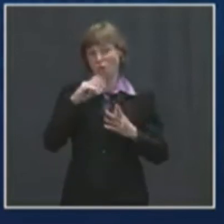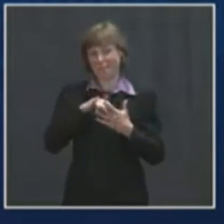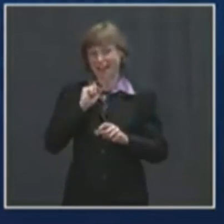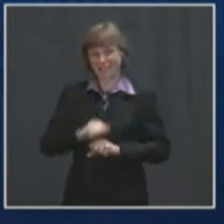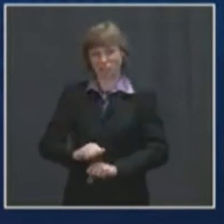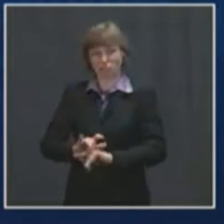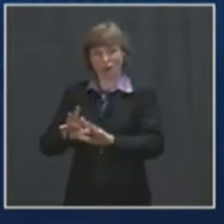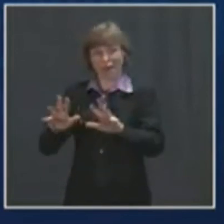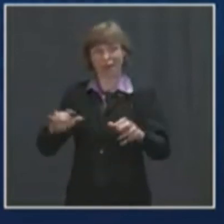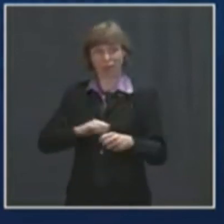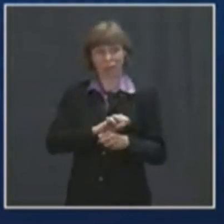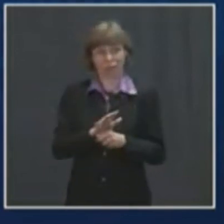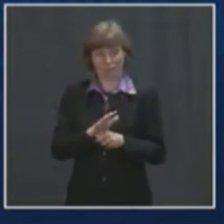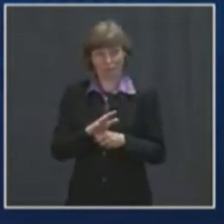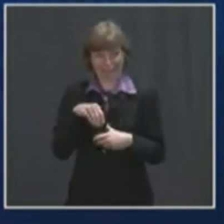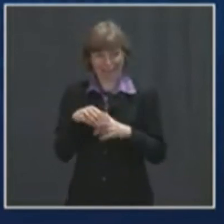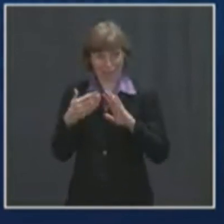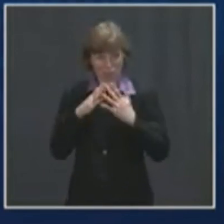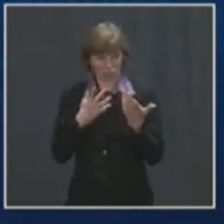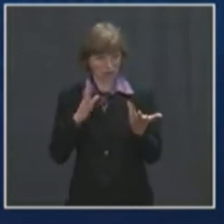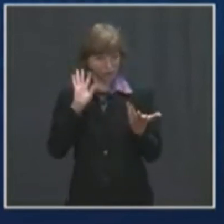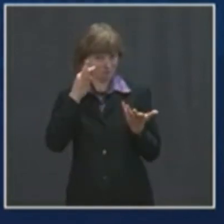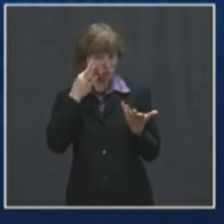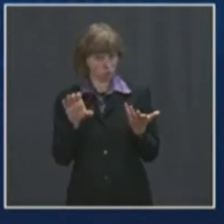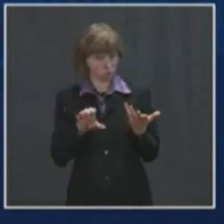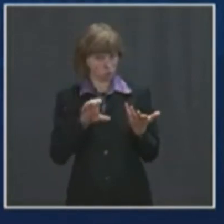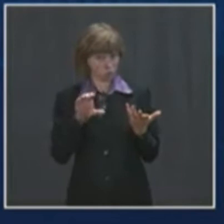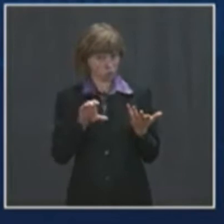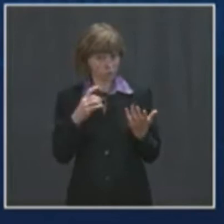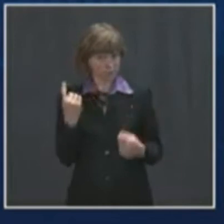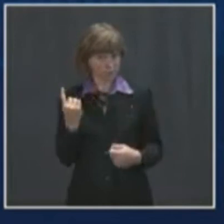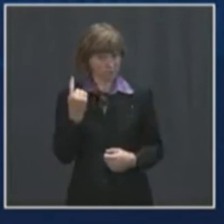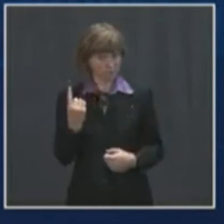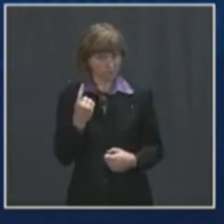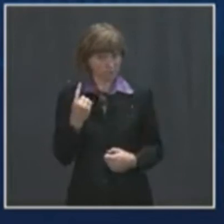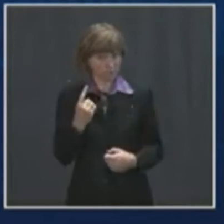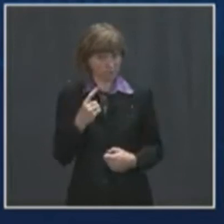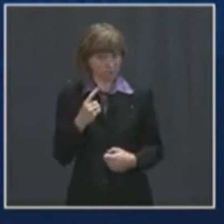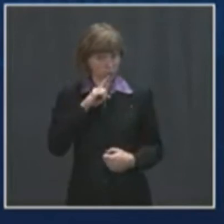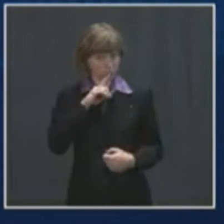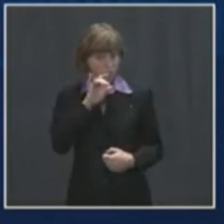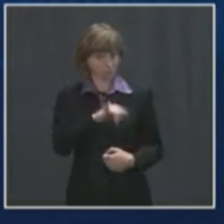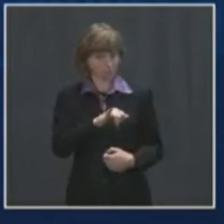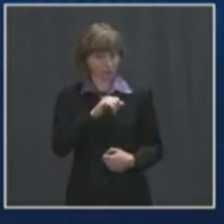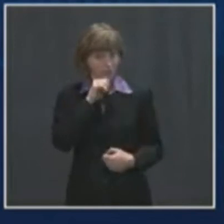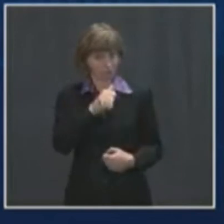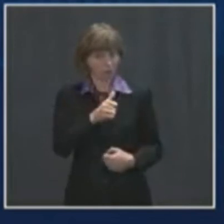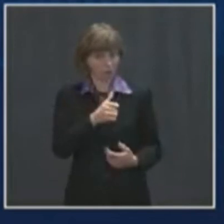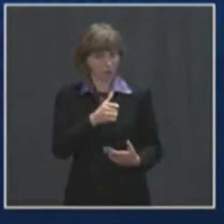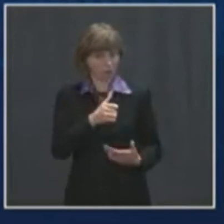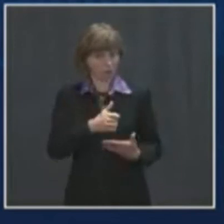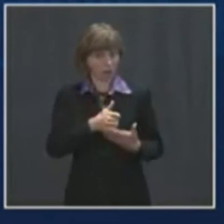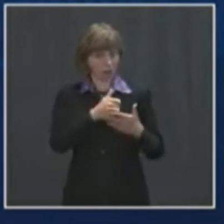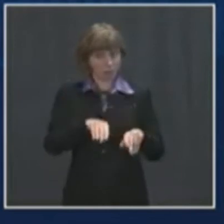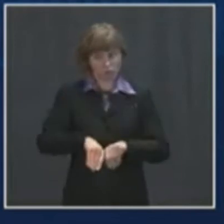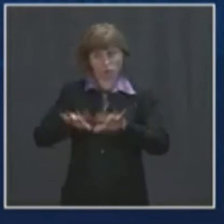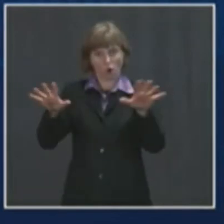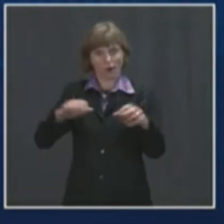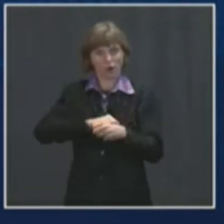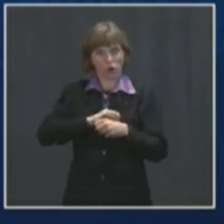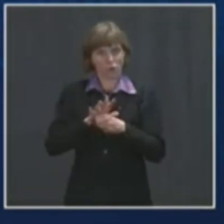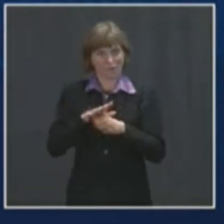being done at the federal level to make sure that this is not contributing to the spread of coronavirus in this country? Well, certainly